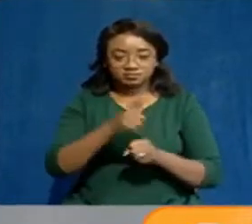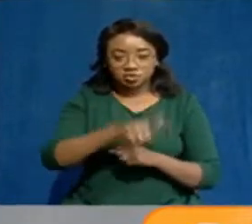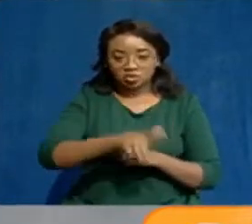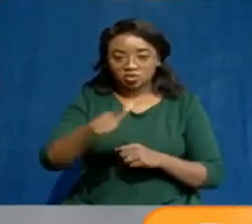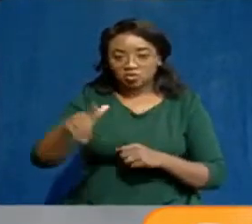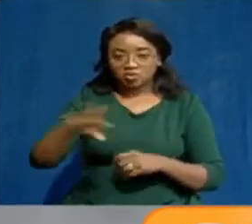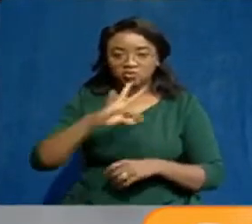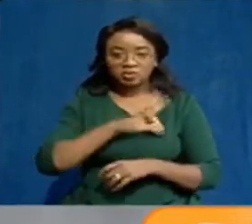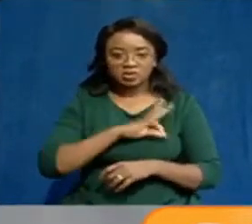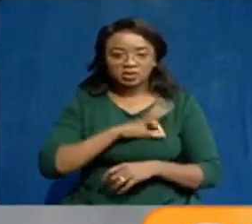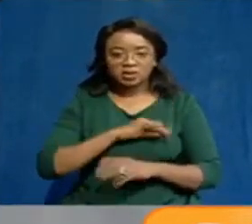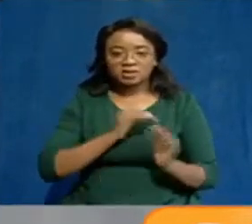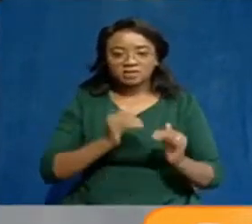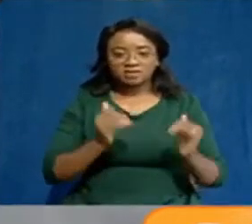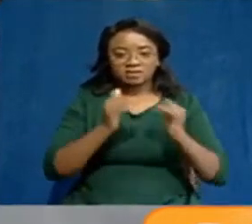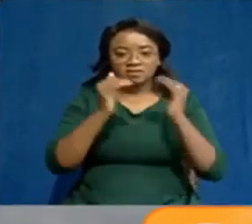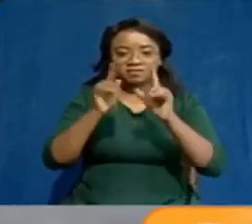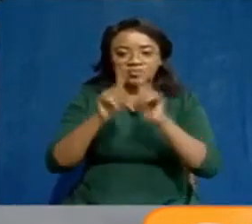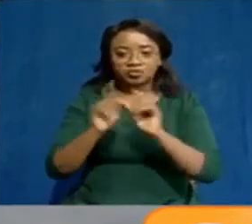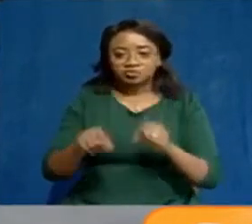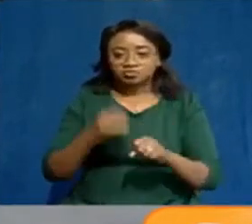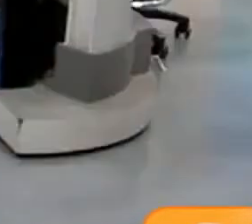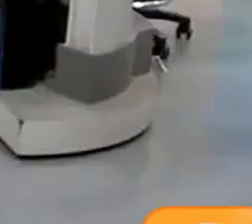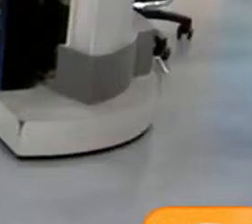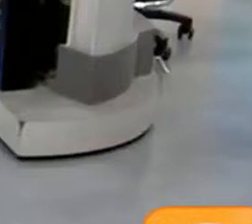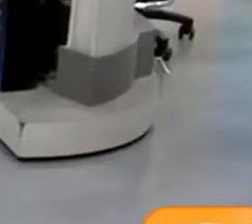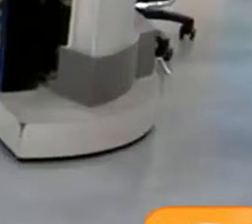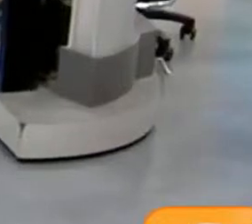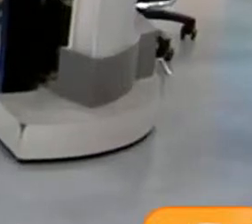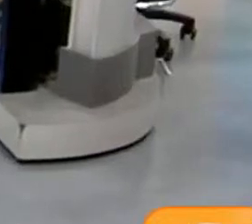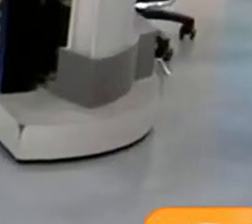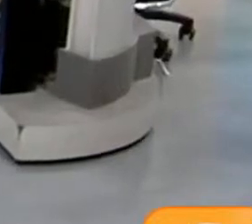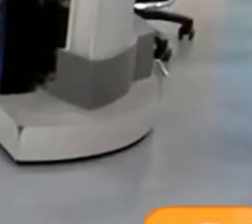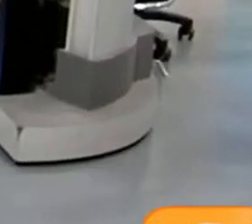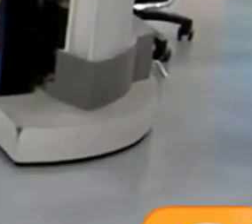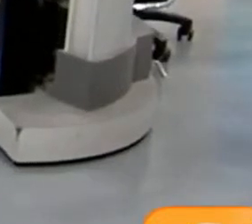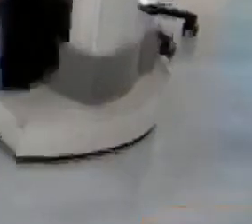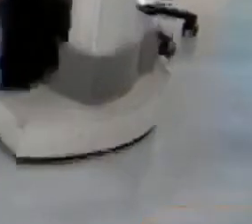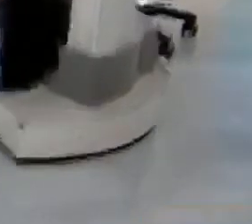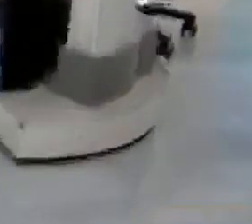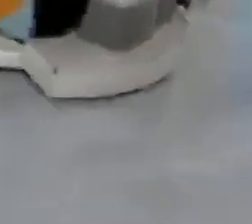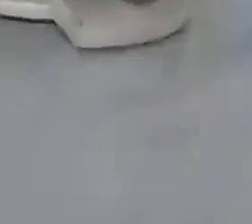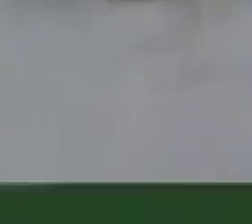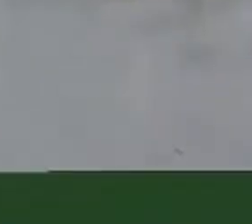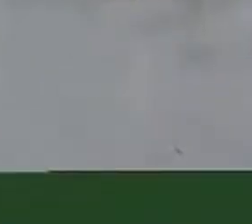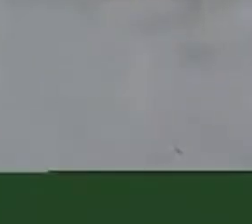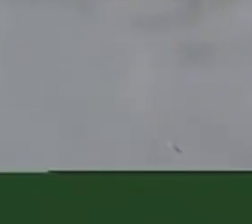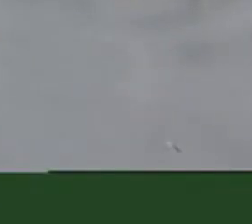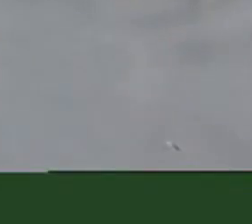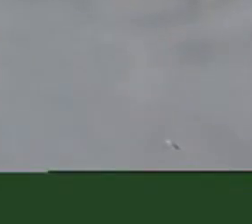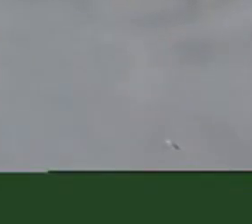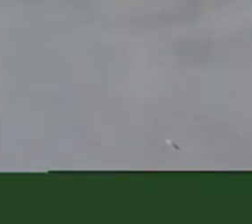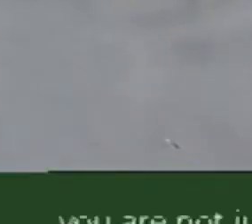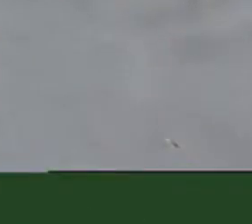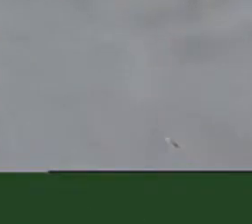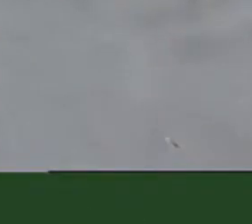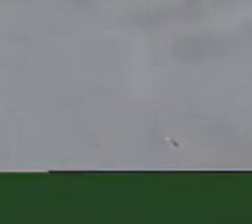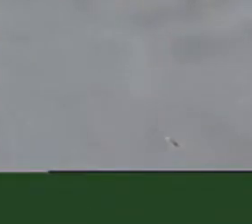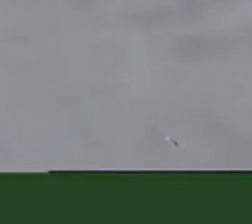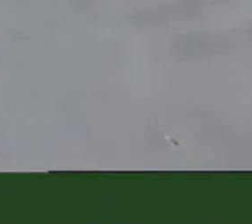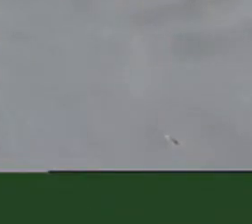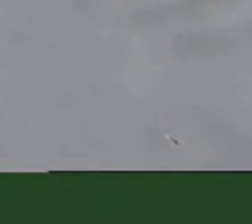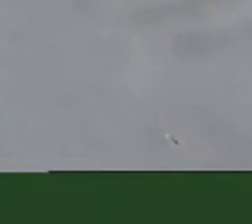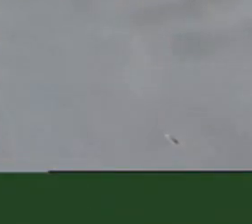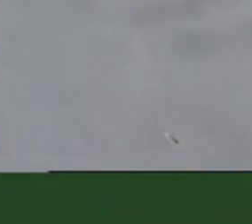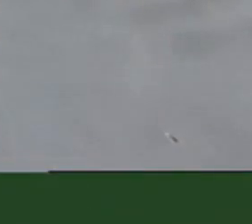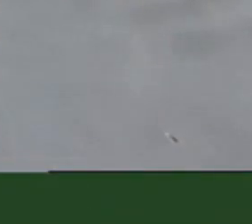high-end estates like Mudhaiga. You'll find our members in middle-income estates like Kilimani's. You'll find